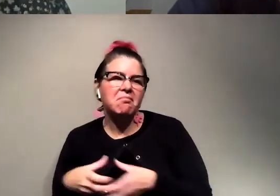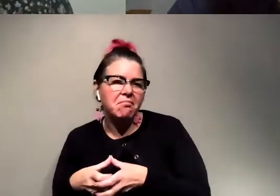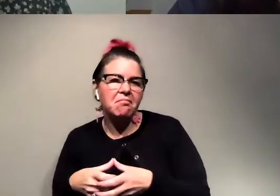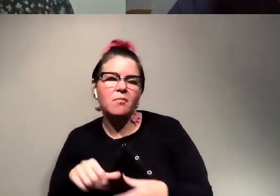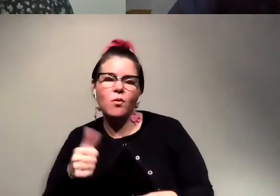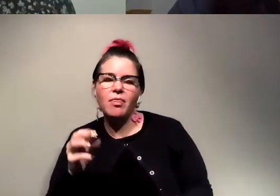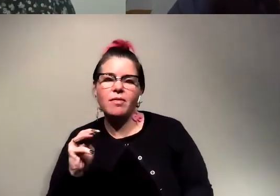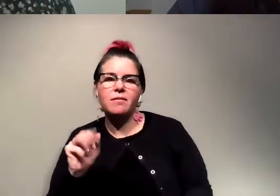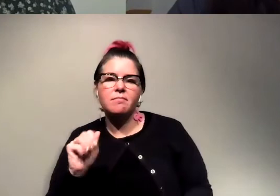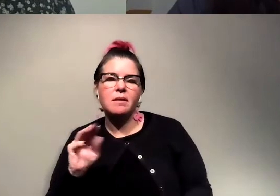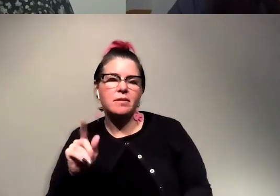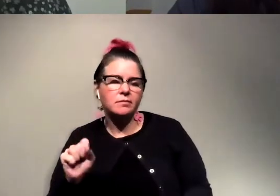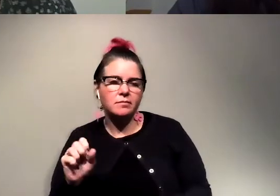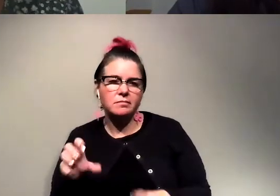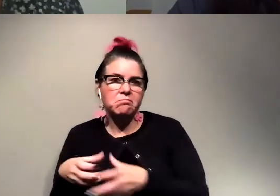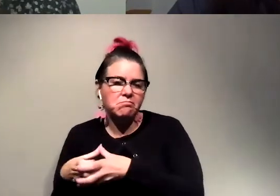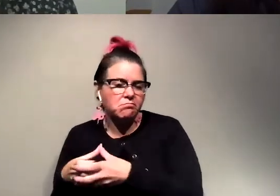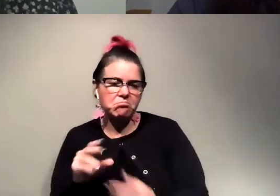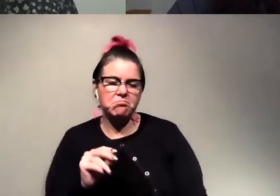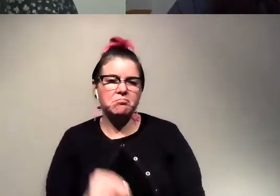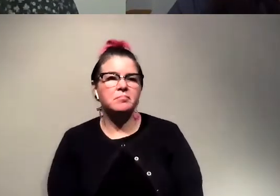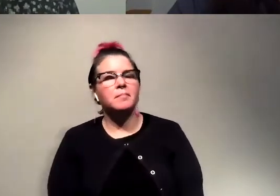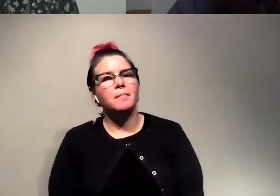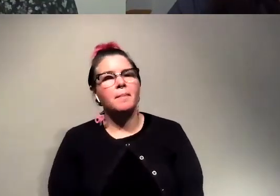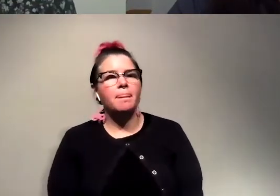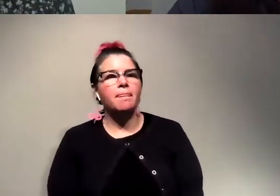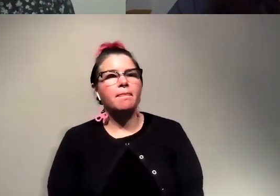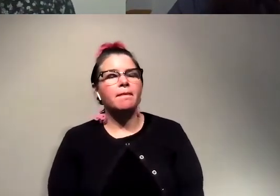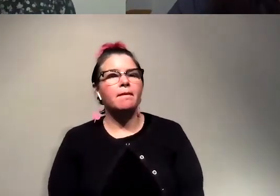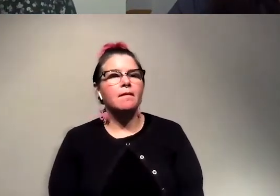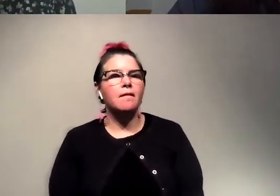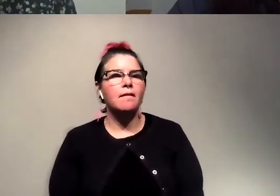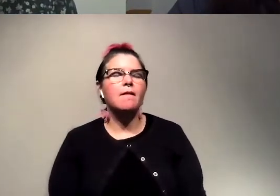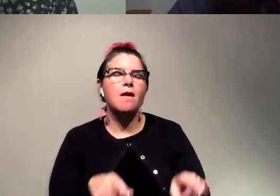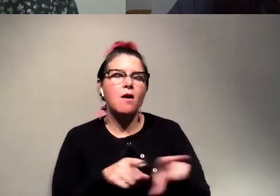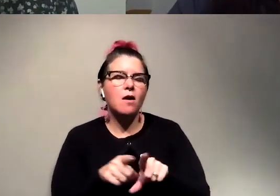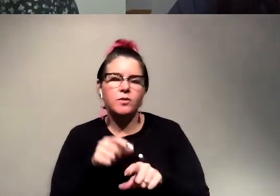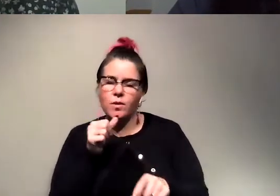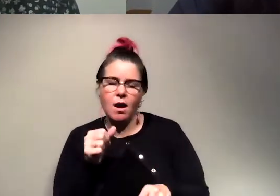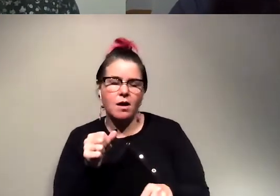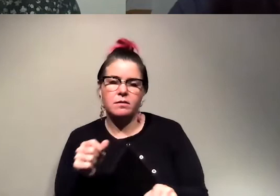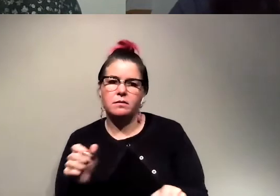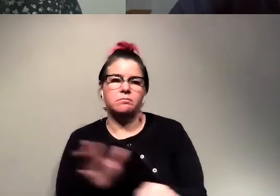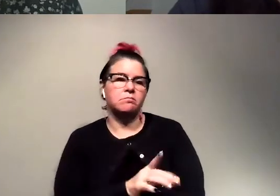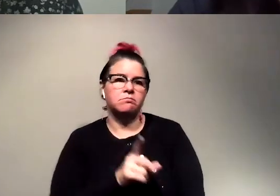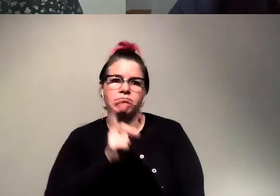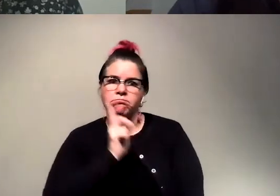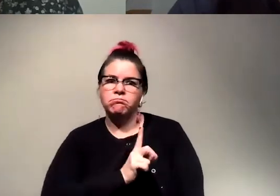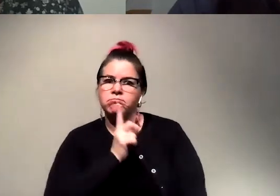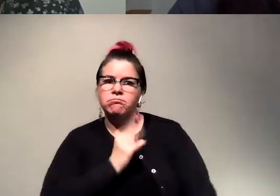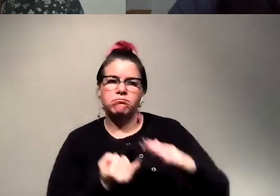mammals have, but they're also not completely solitary.